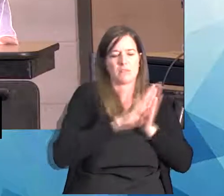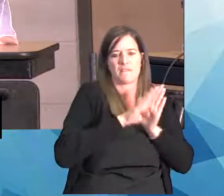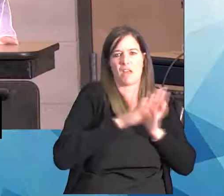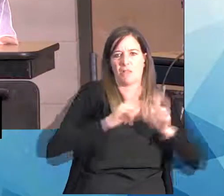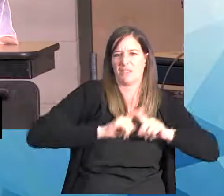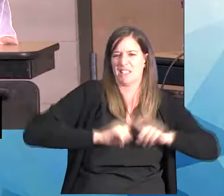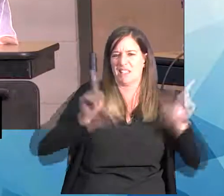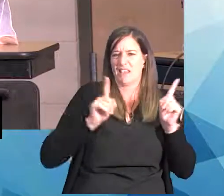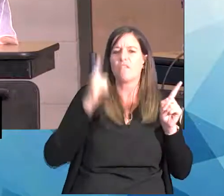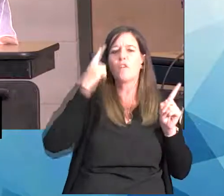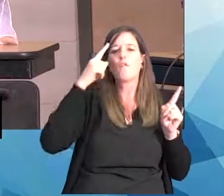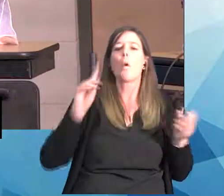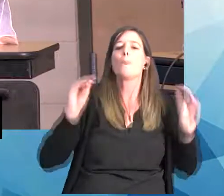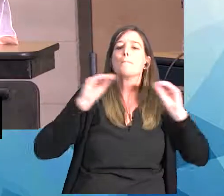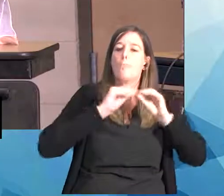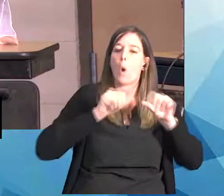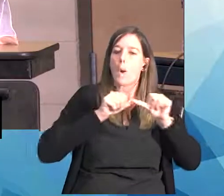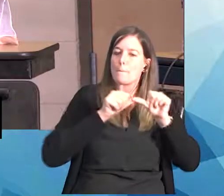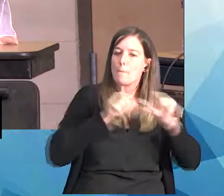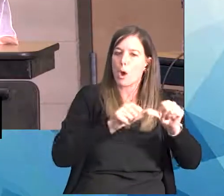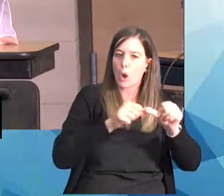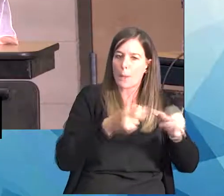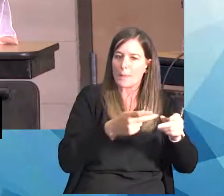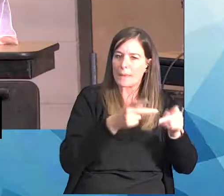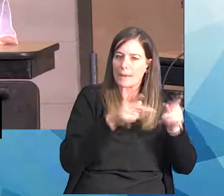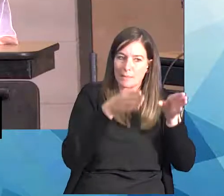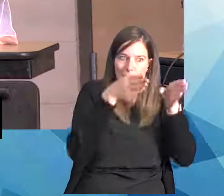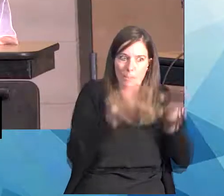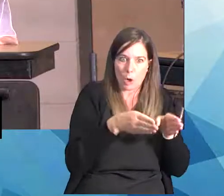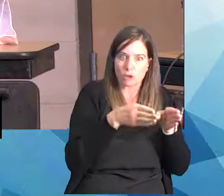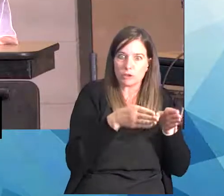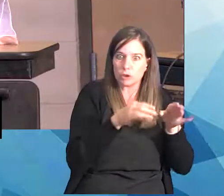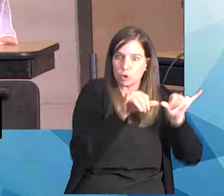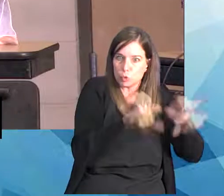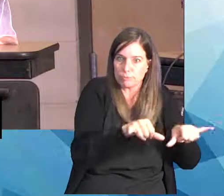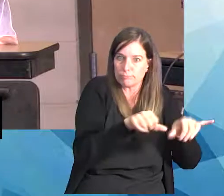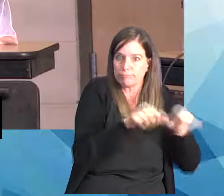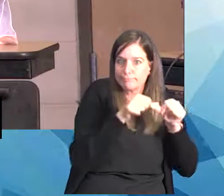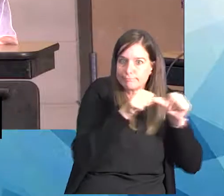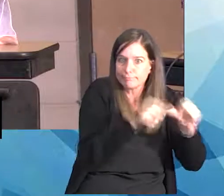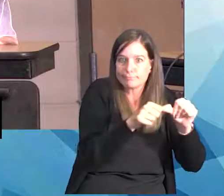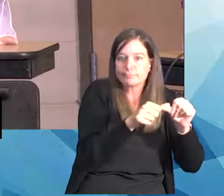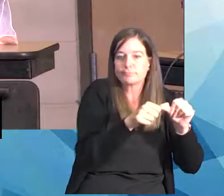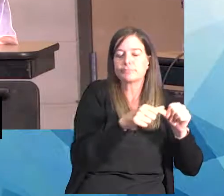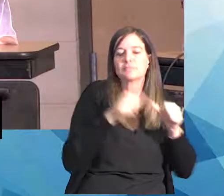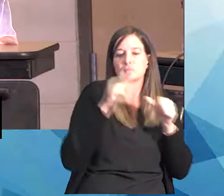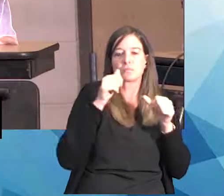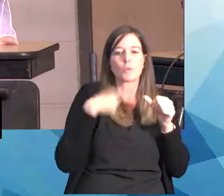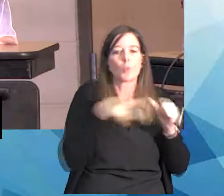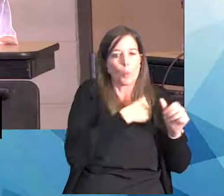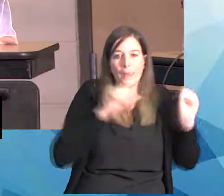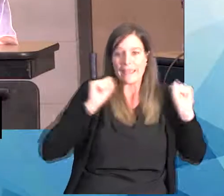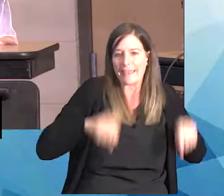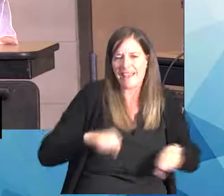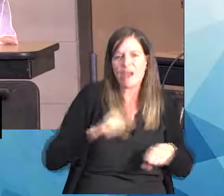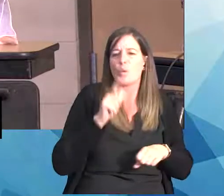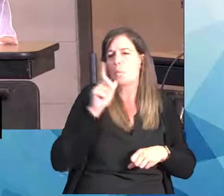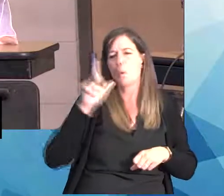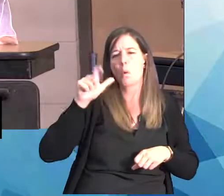selection, the agency can do that, but we don't necessarily need a board motion or act to do that.